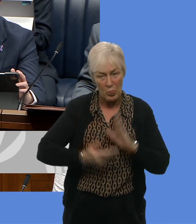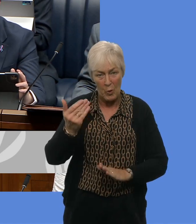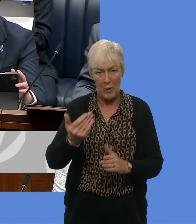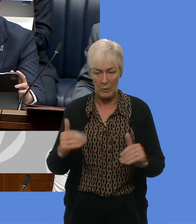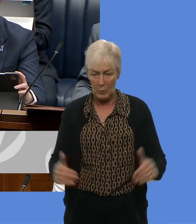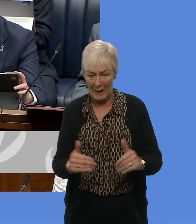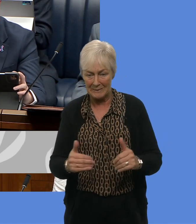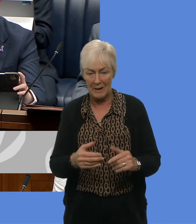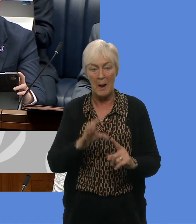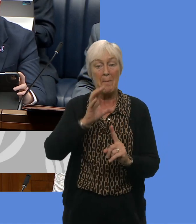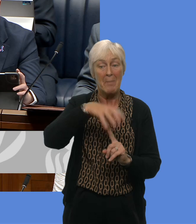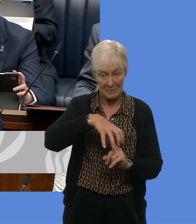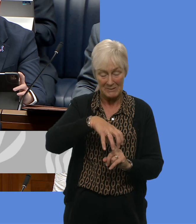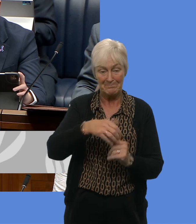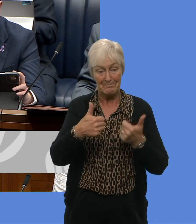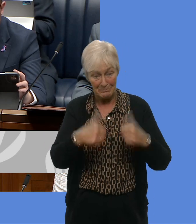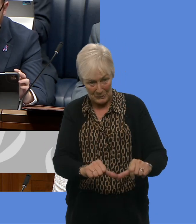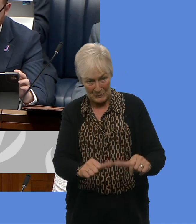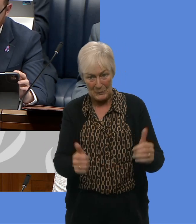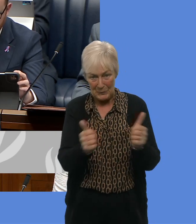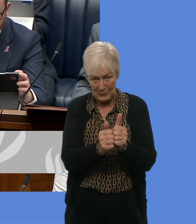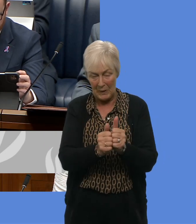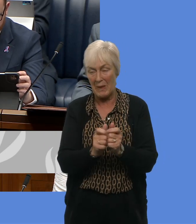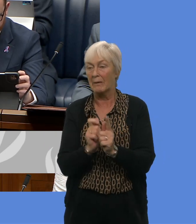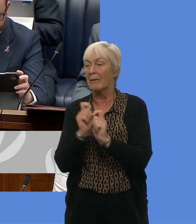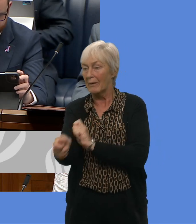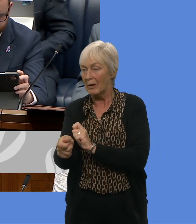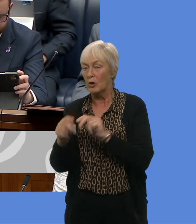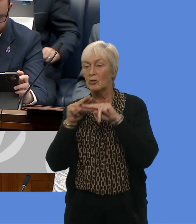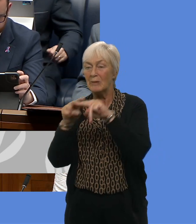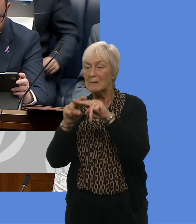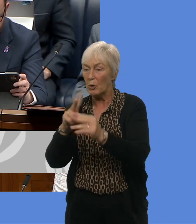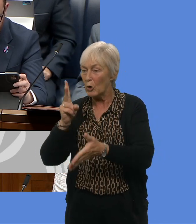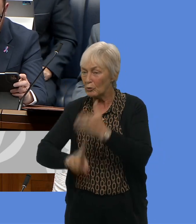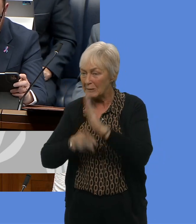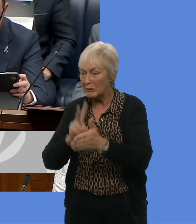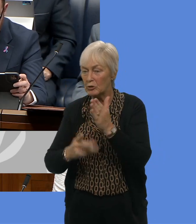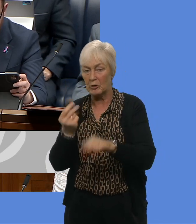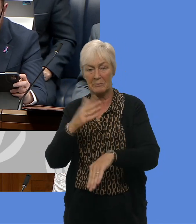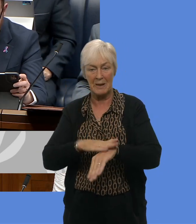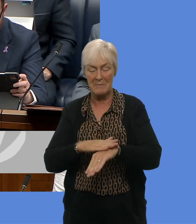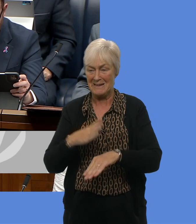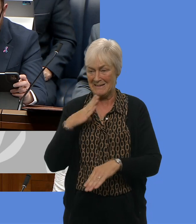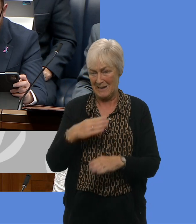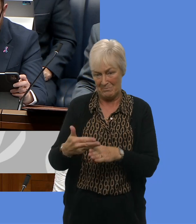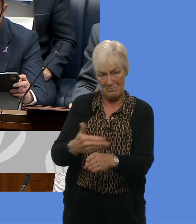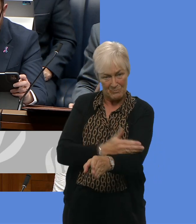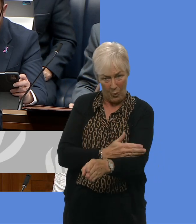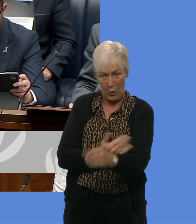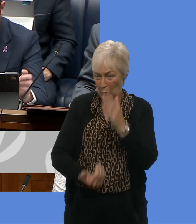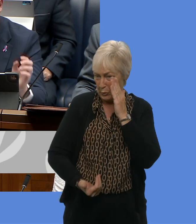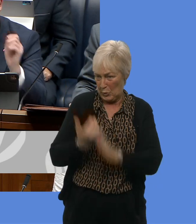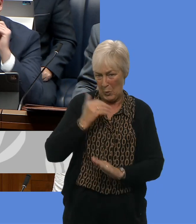have a placement secured and then you seek to put in the transport arrangements, and in some cases that has required new